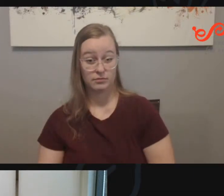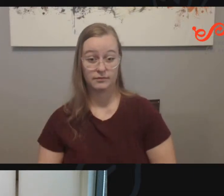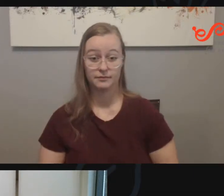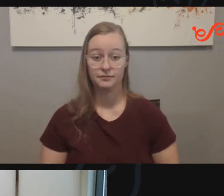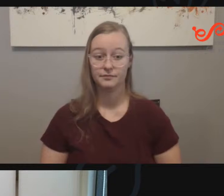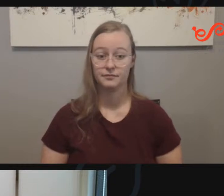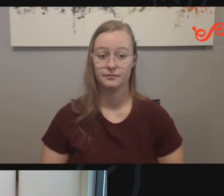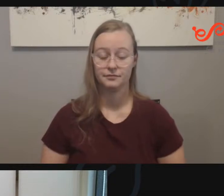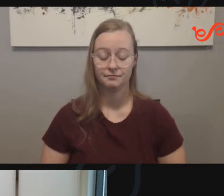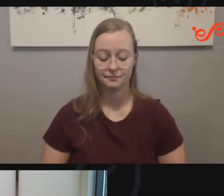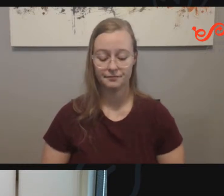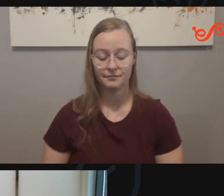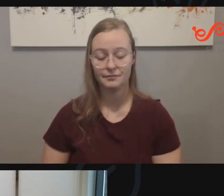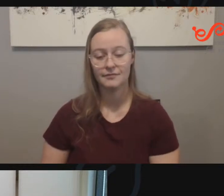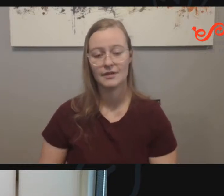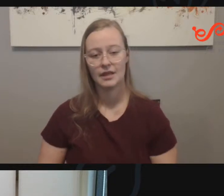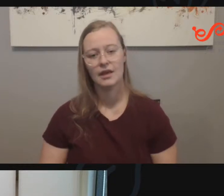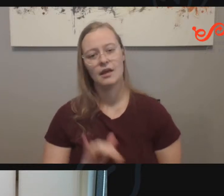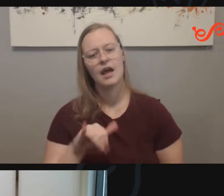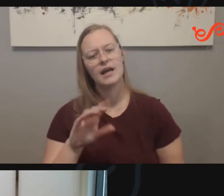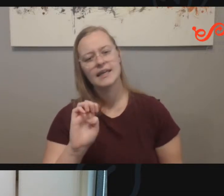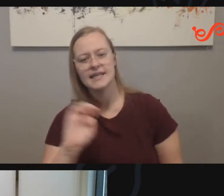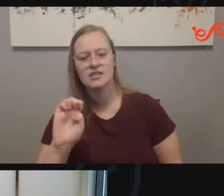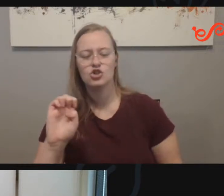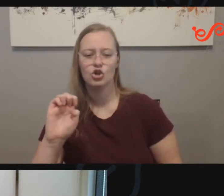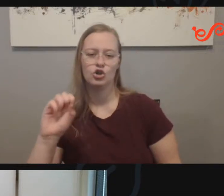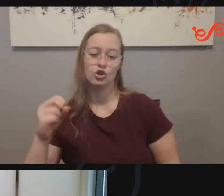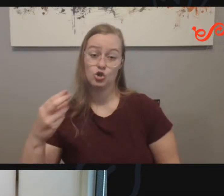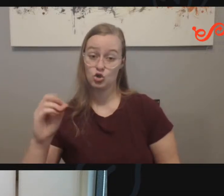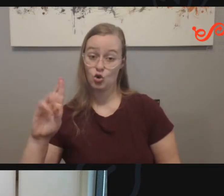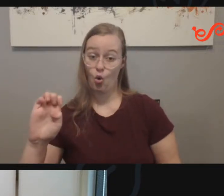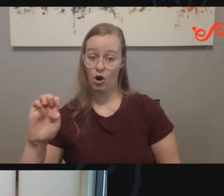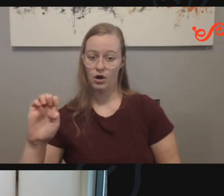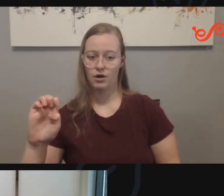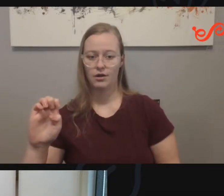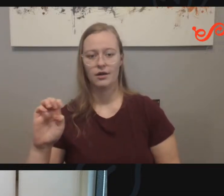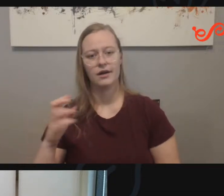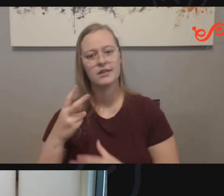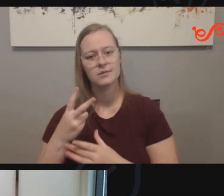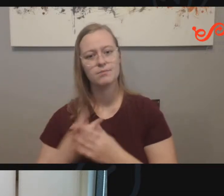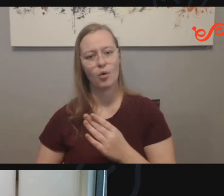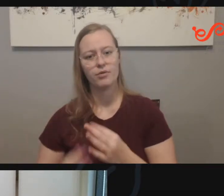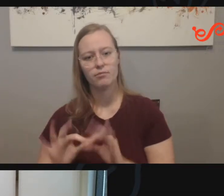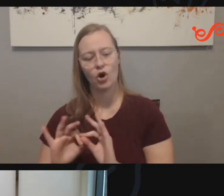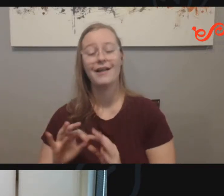The Eastern Shore is both the land and the people.